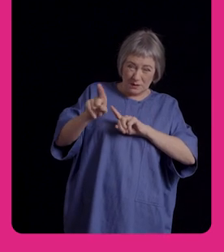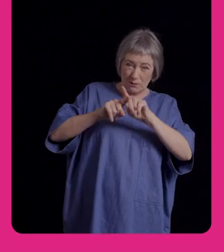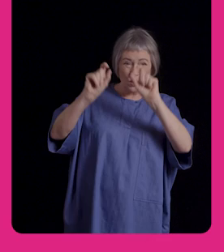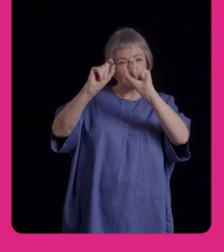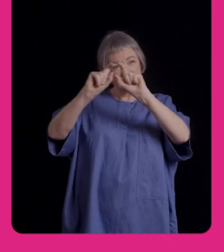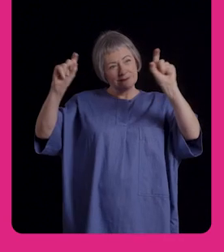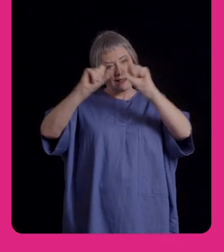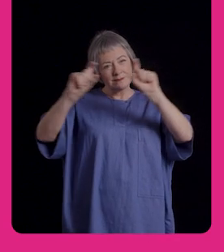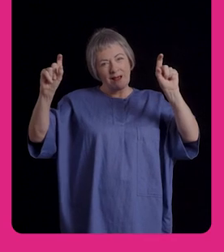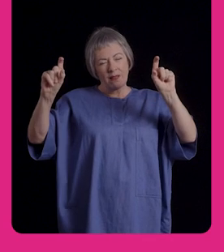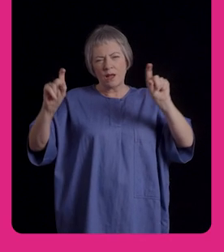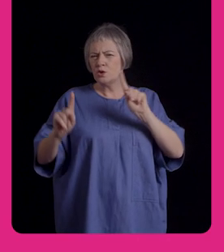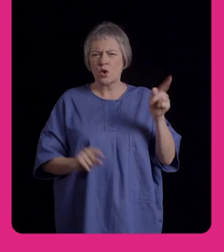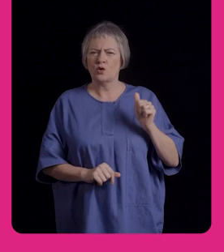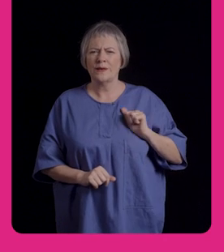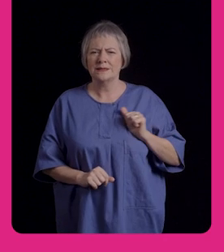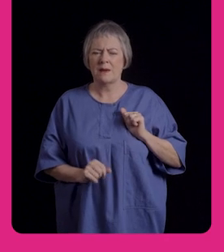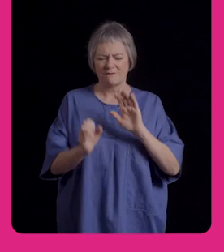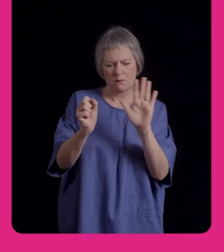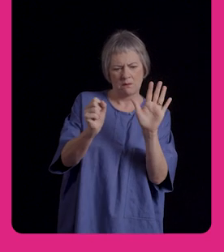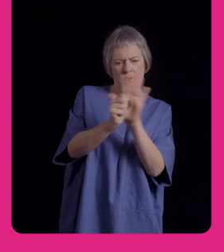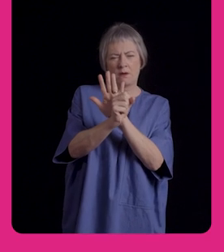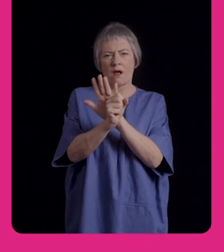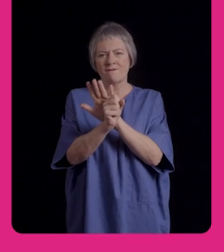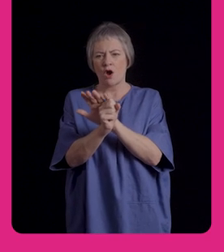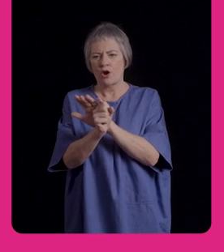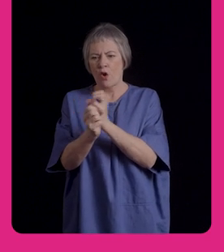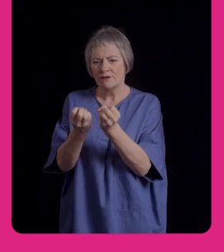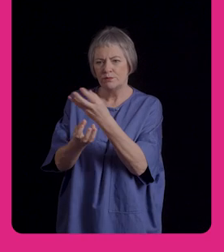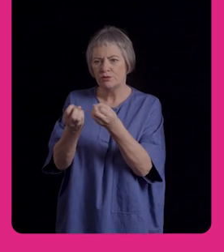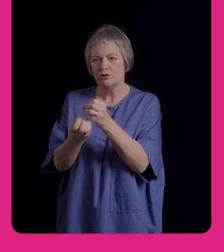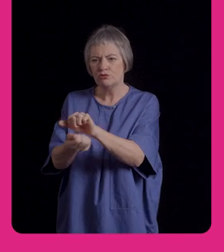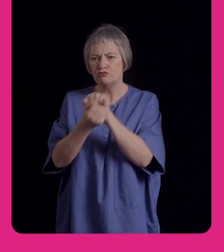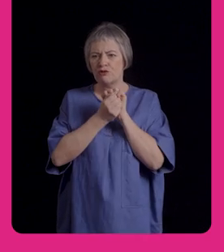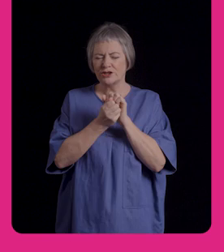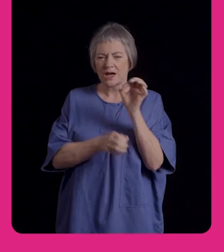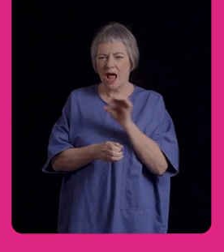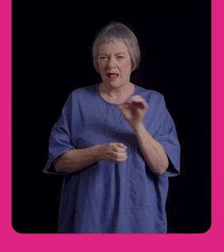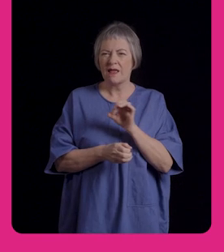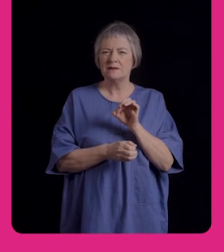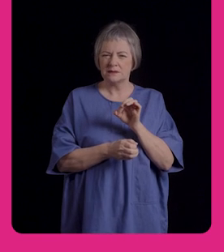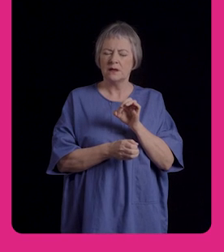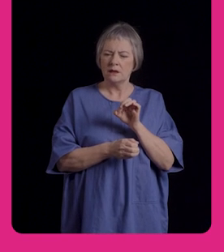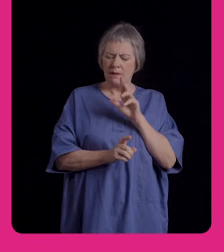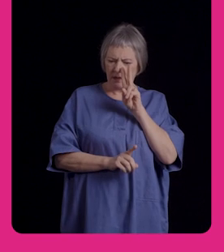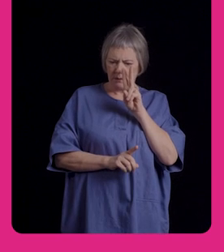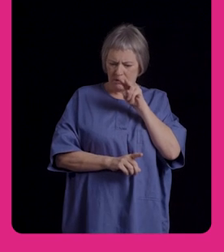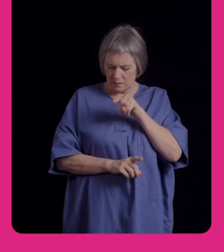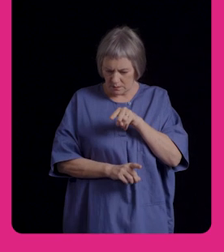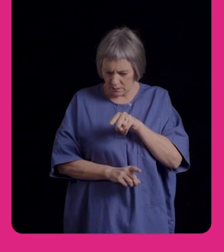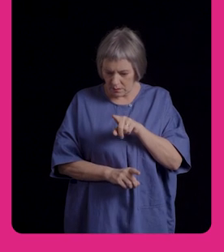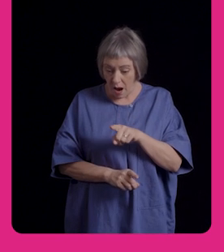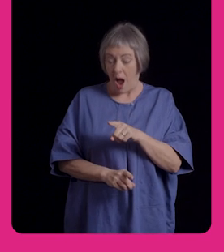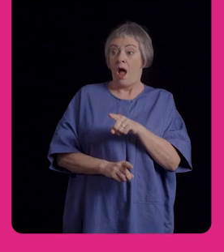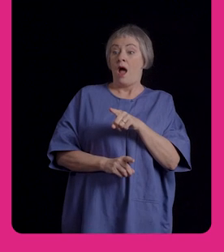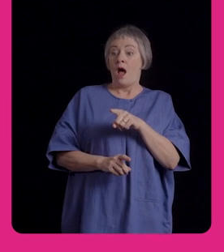title, not what you would expect from the cover of Treasure Island. And the bookseller like notices you looking and glances down and is